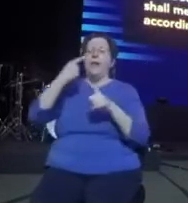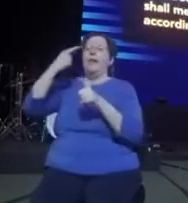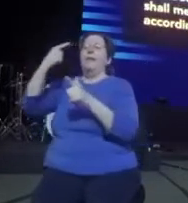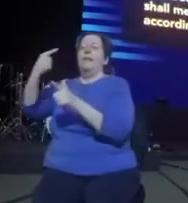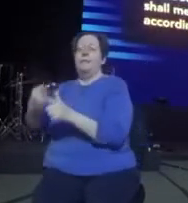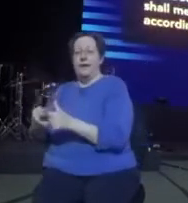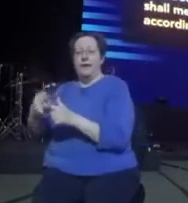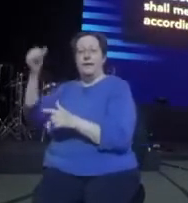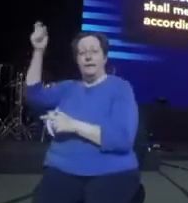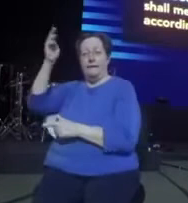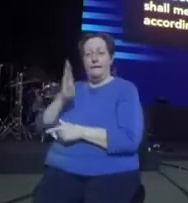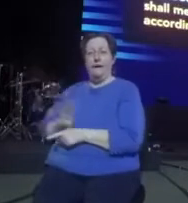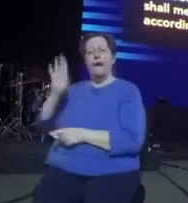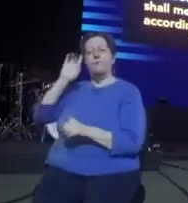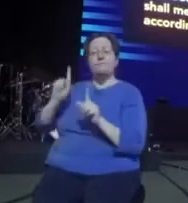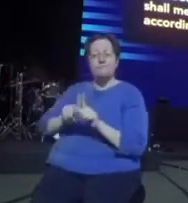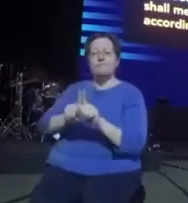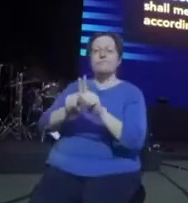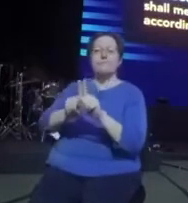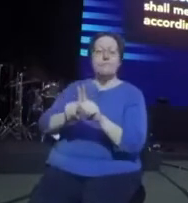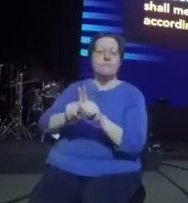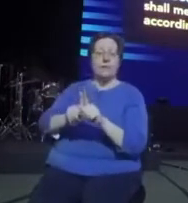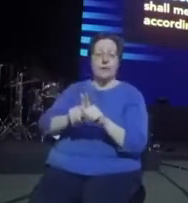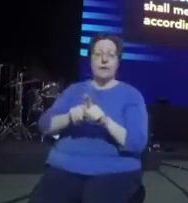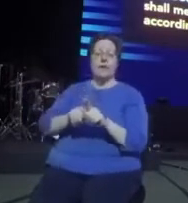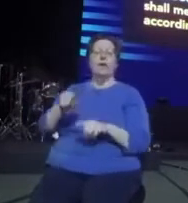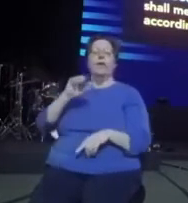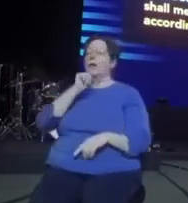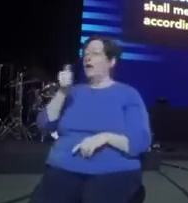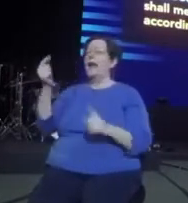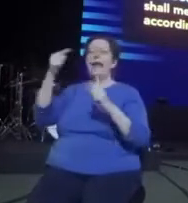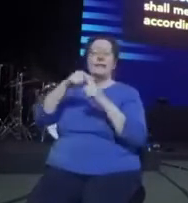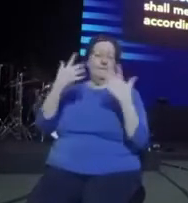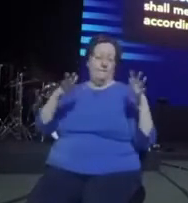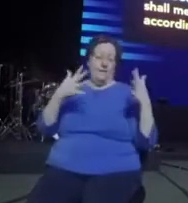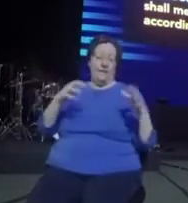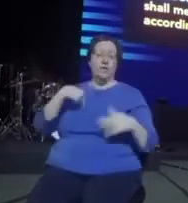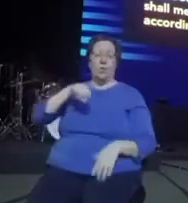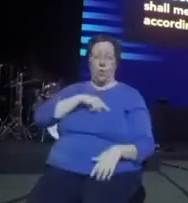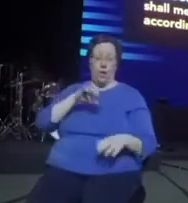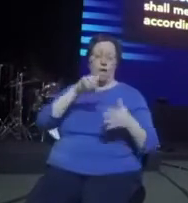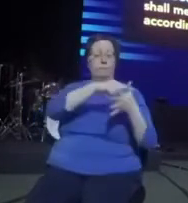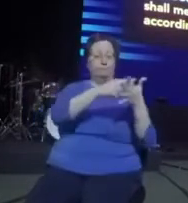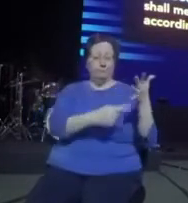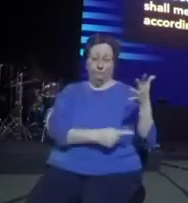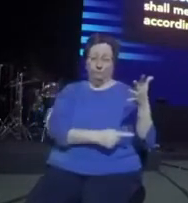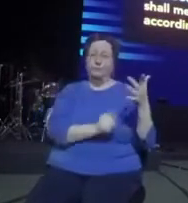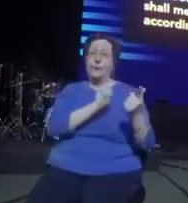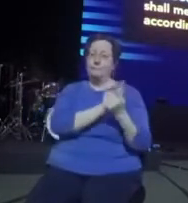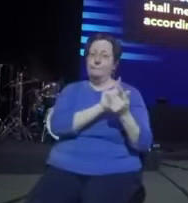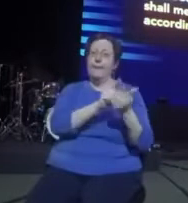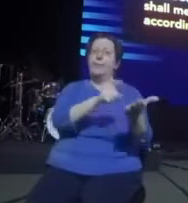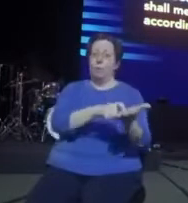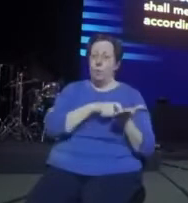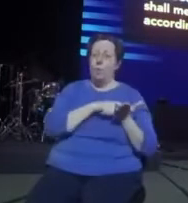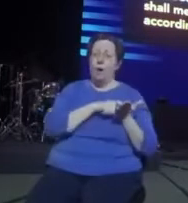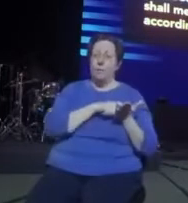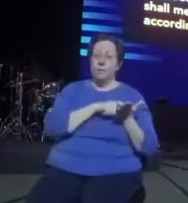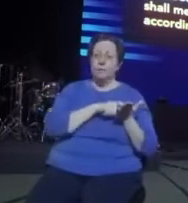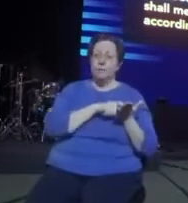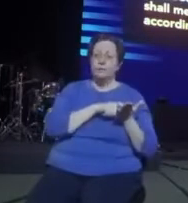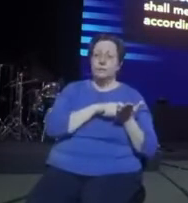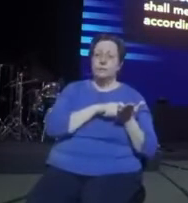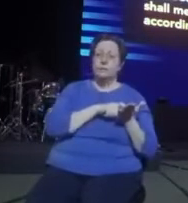that God be with you all this time until the then comes into it. Until the condition is